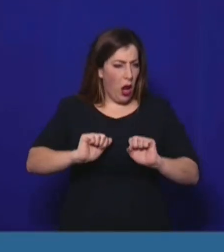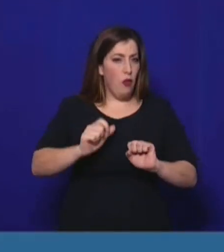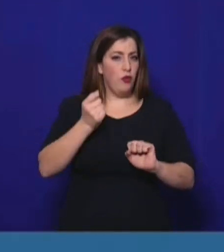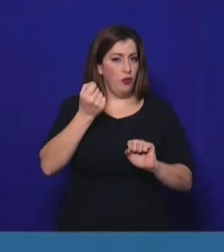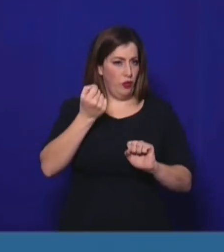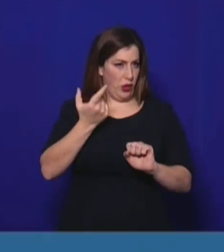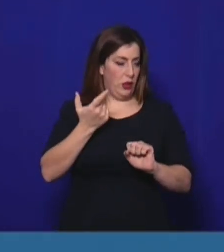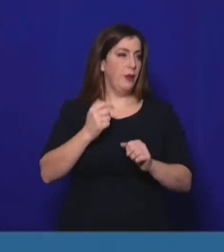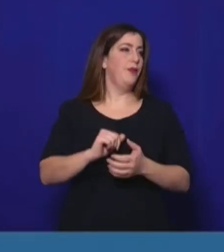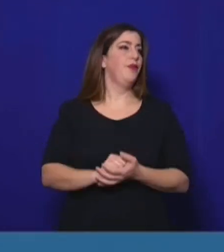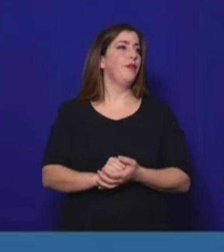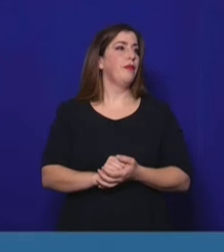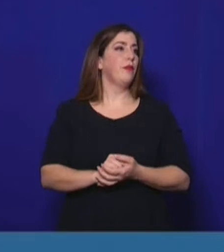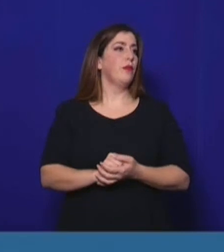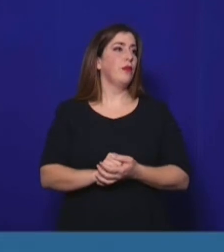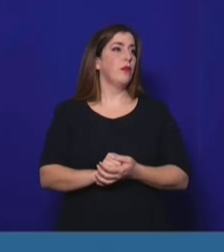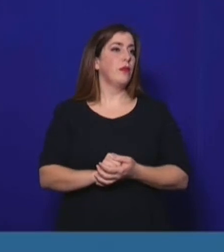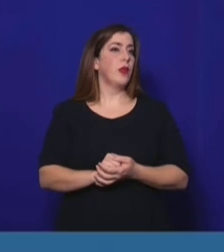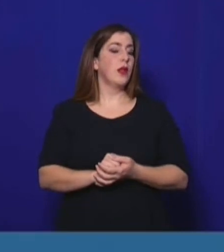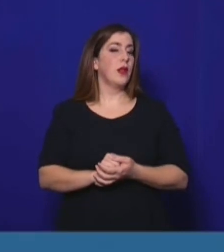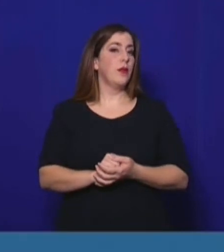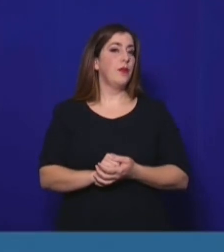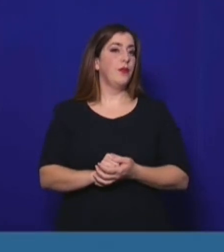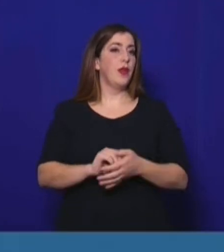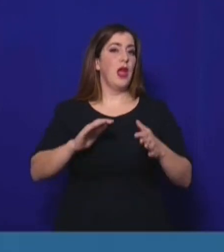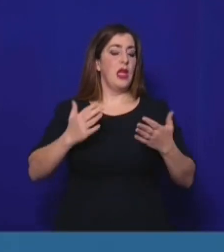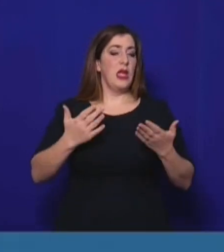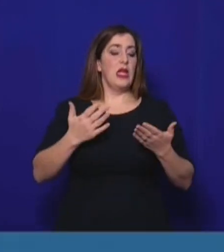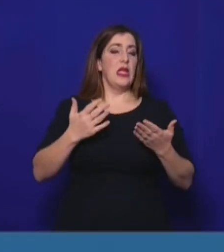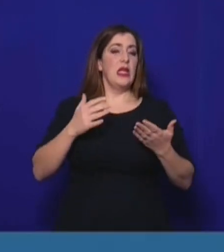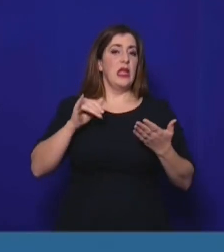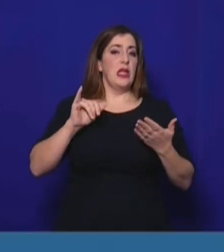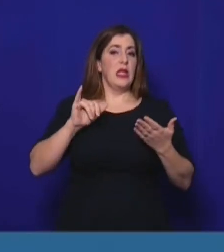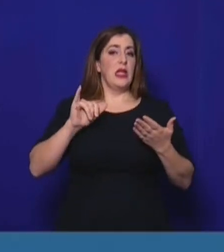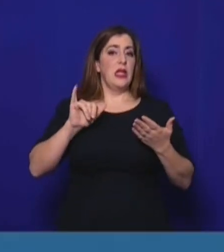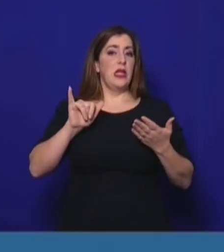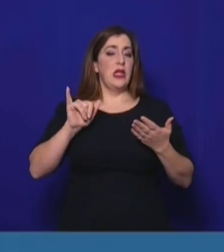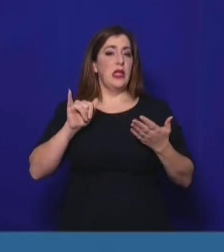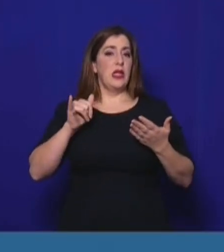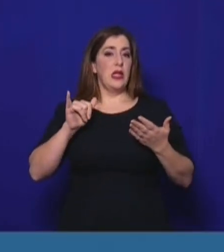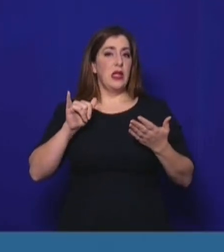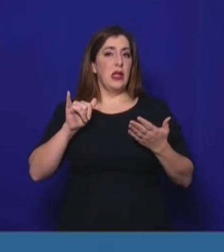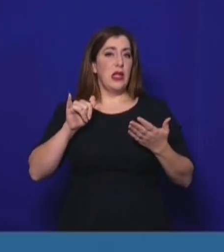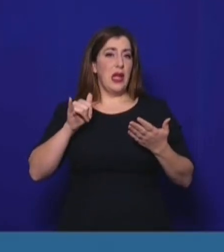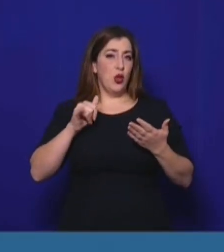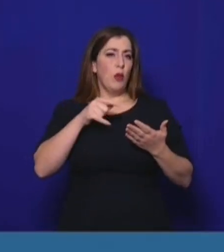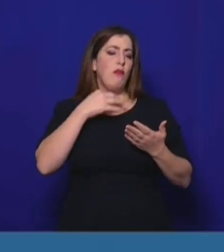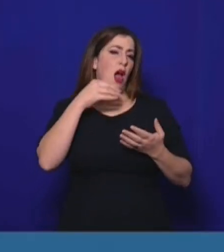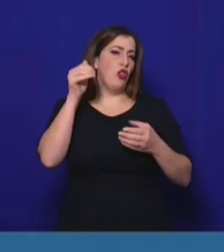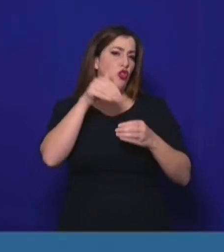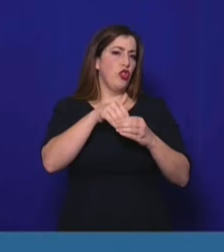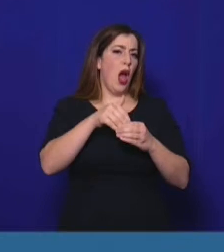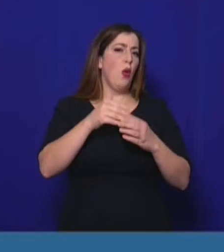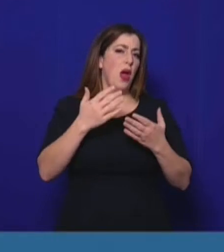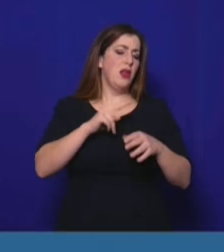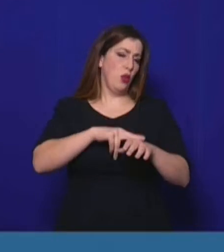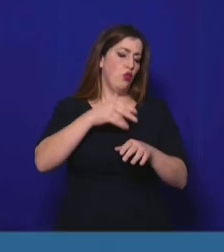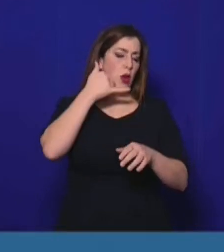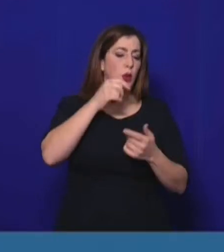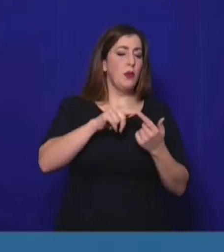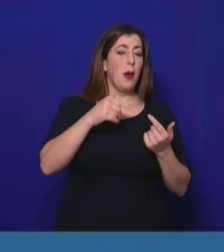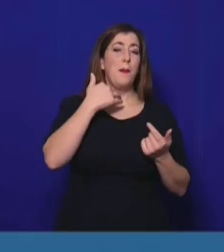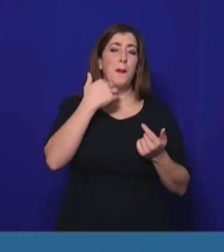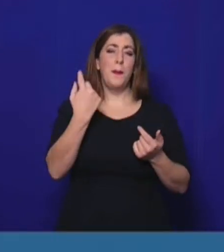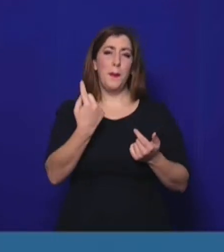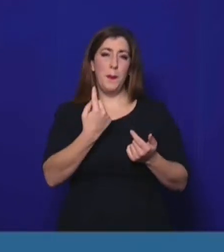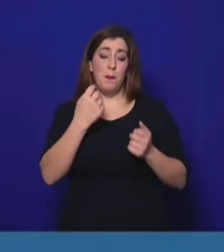jekk intom nkun qegħdin naraw li l-ġimgħa d-dieħla tkunu qegħdin tirċievu litra. Min ikollu xi diffikultajiet